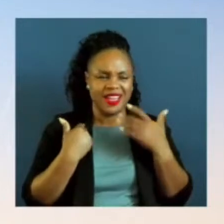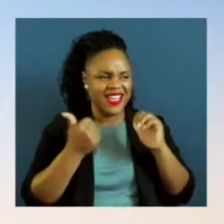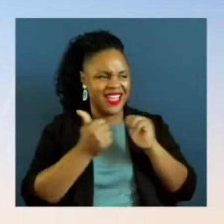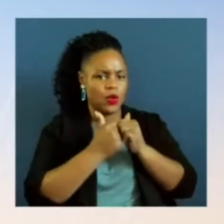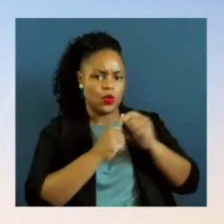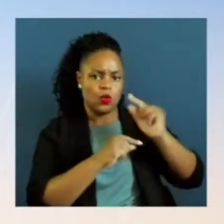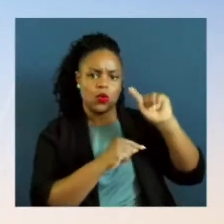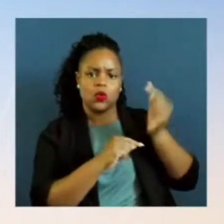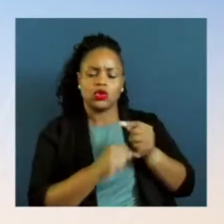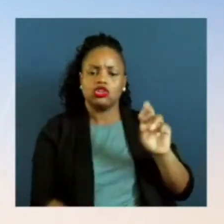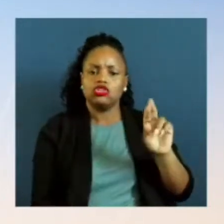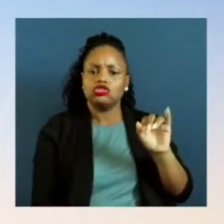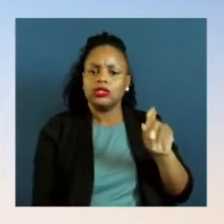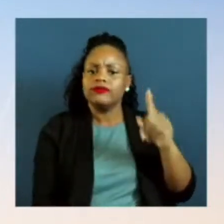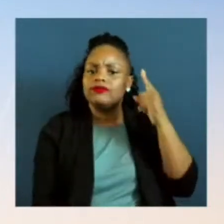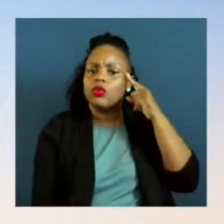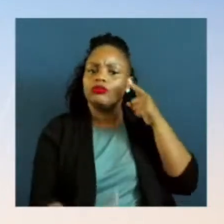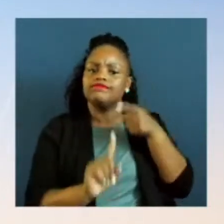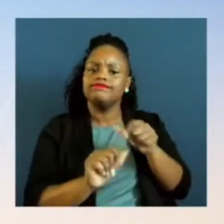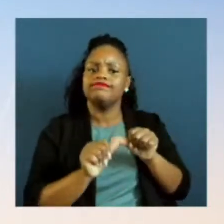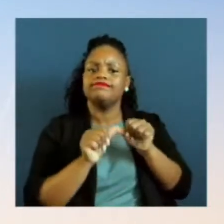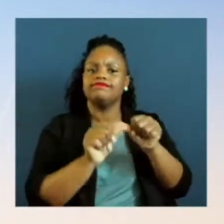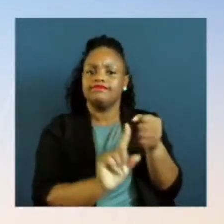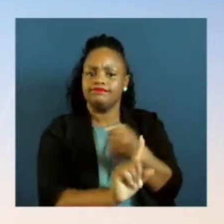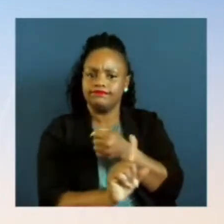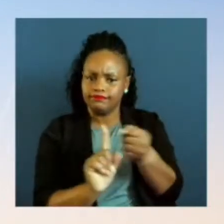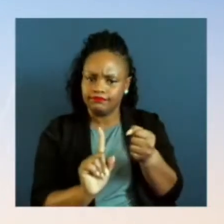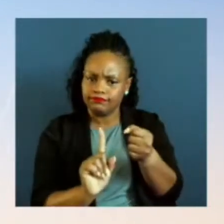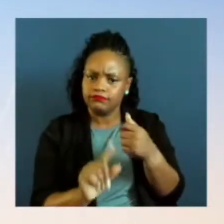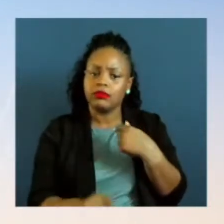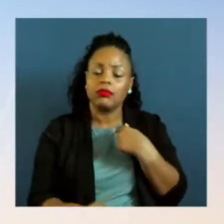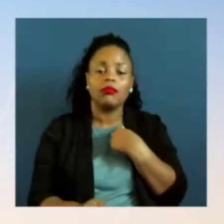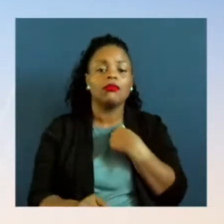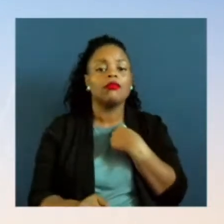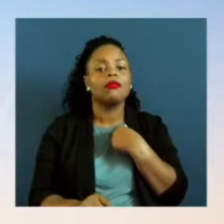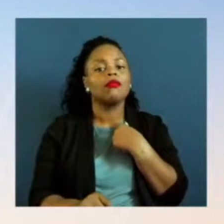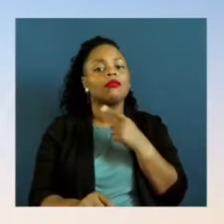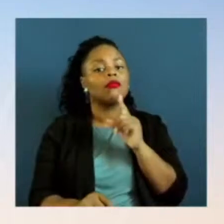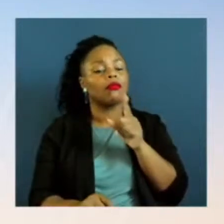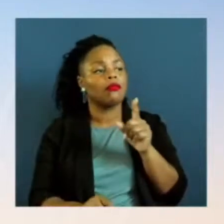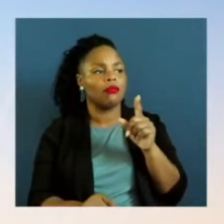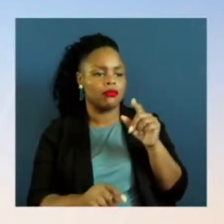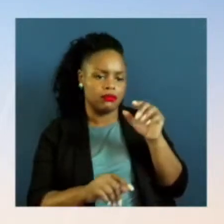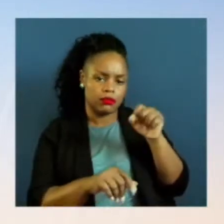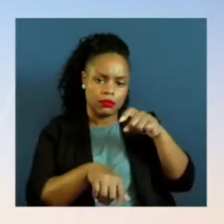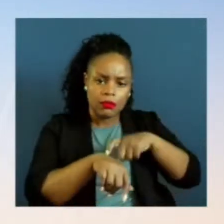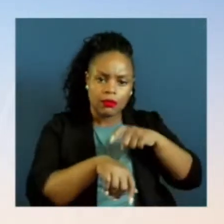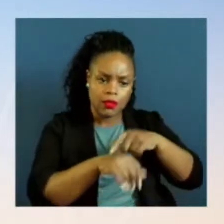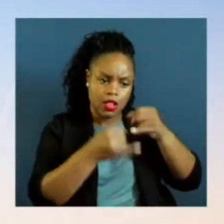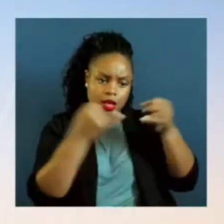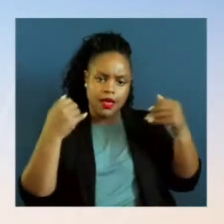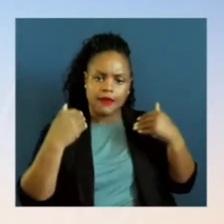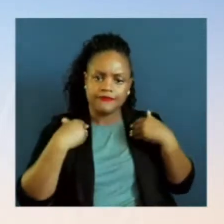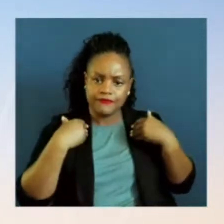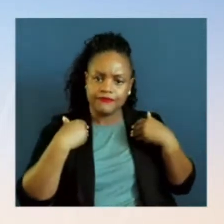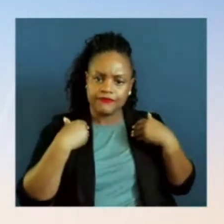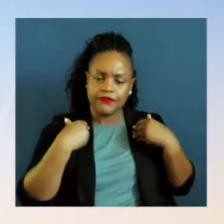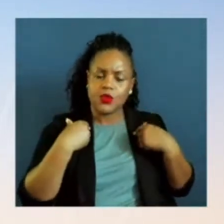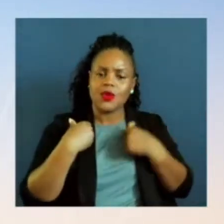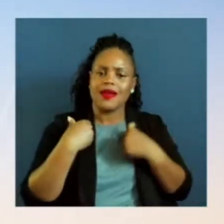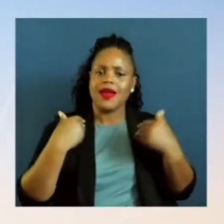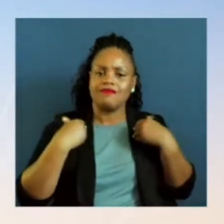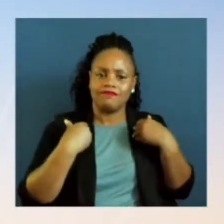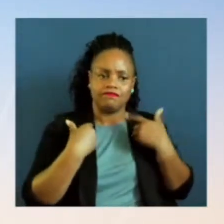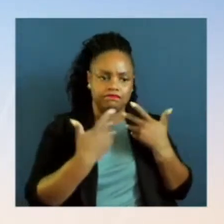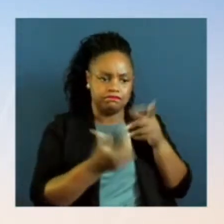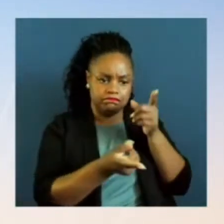attacks. Those are on a tight timeline. So far, both CISA and Commerce's NIST have met every single timeline, and those key